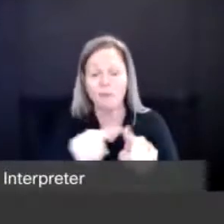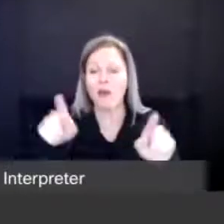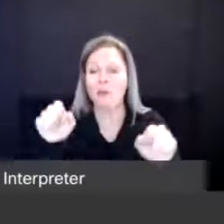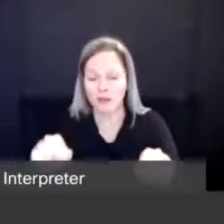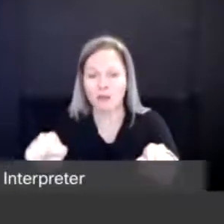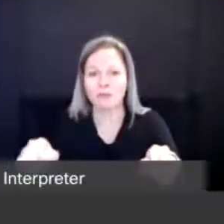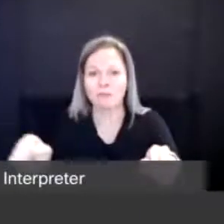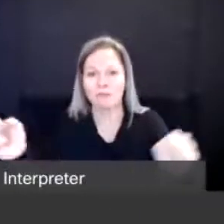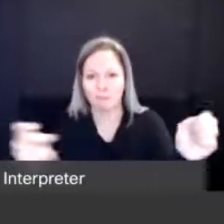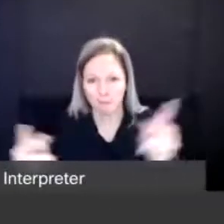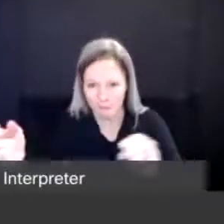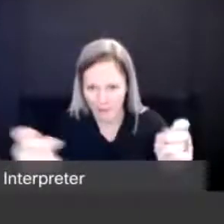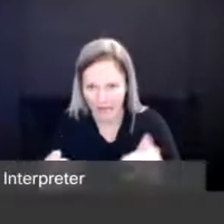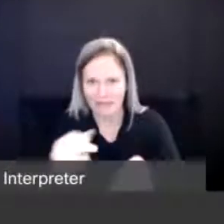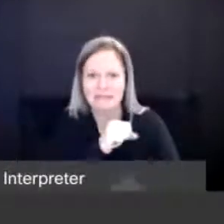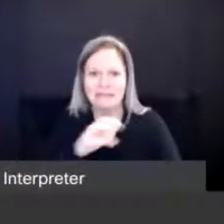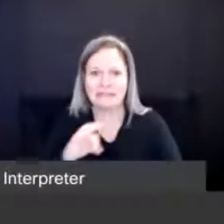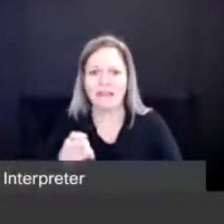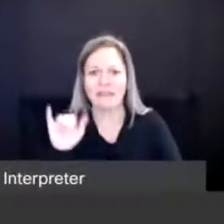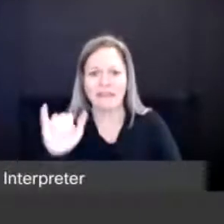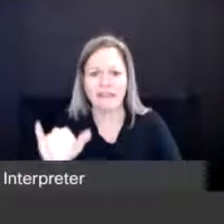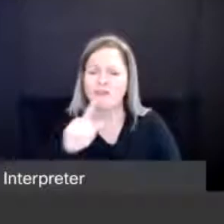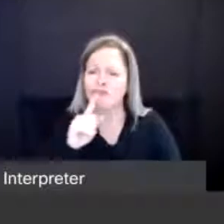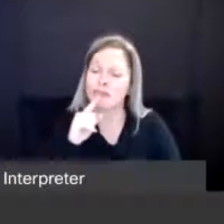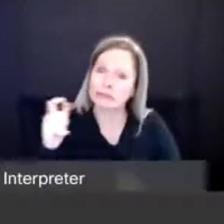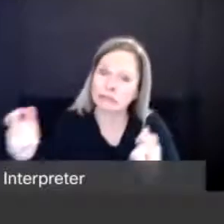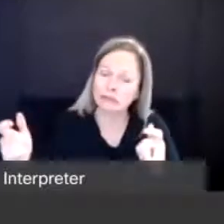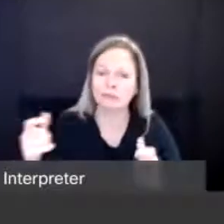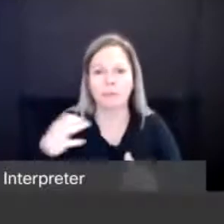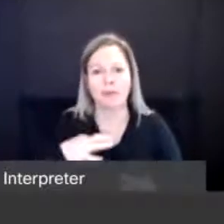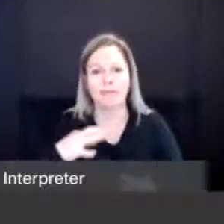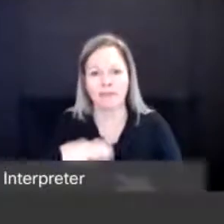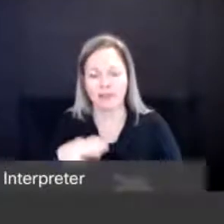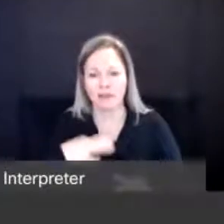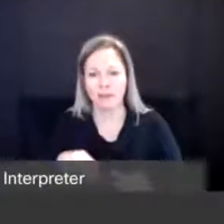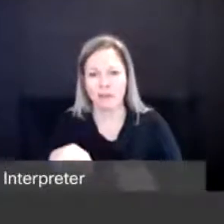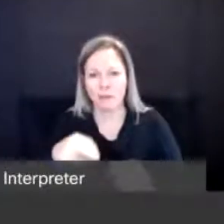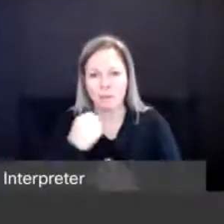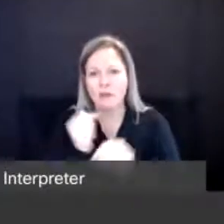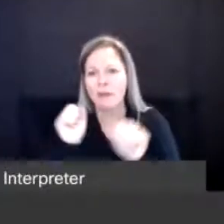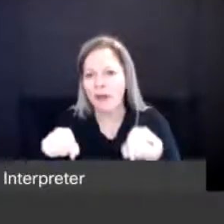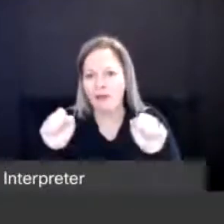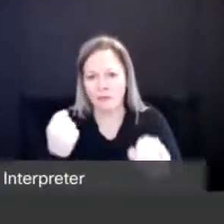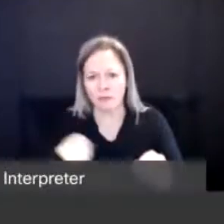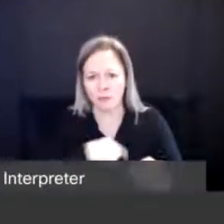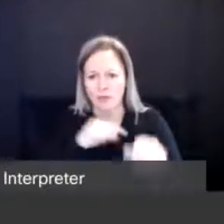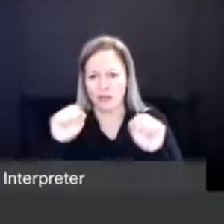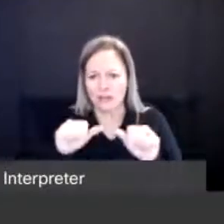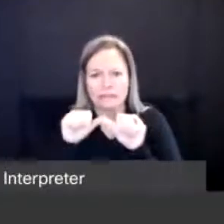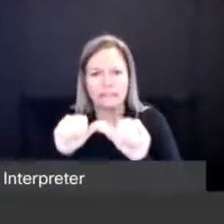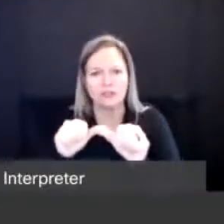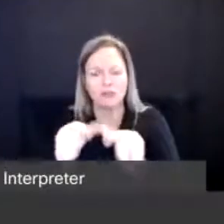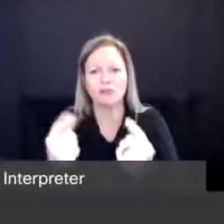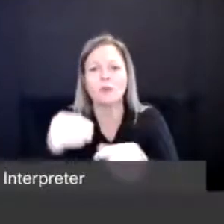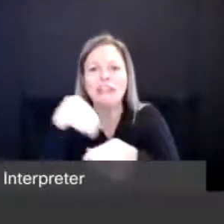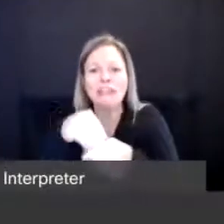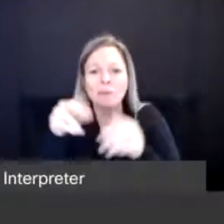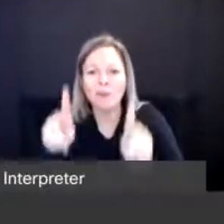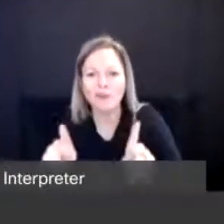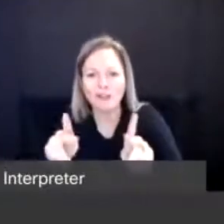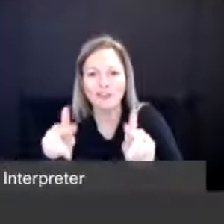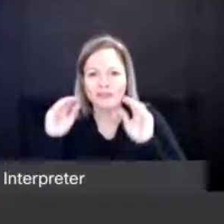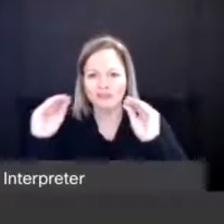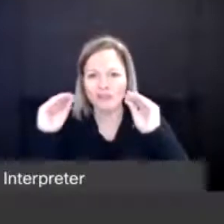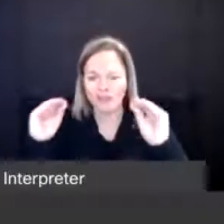so really that was a huge benefit to us, and it enabled us to continue to do in-person instruction all the way through this